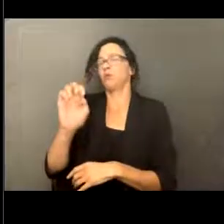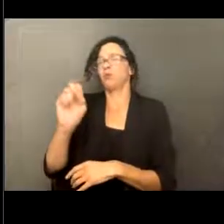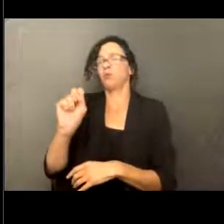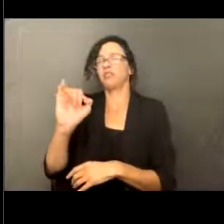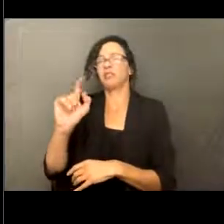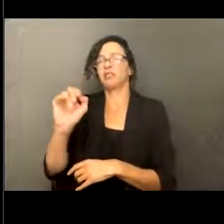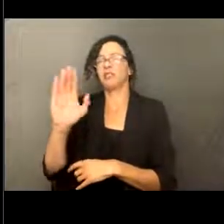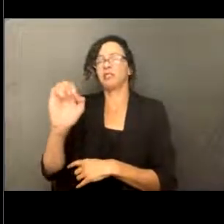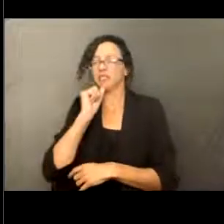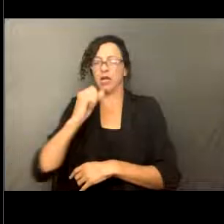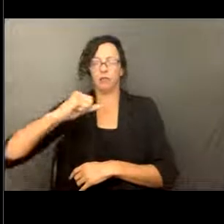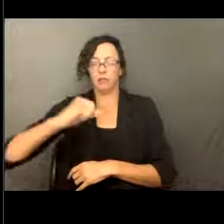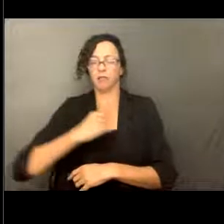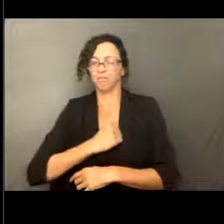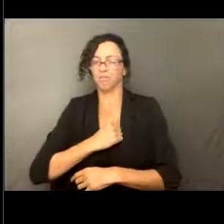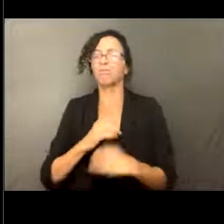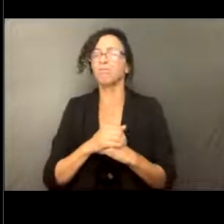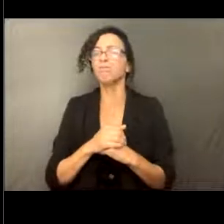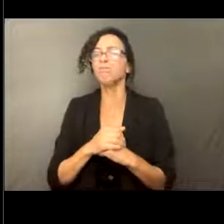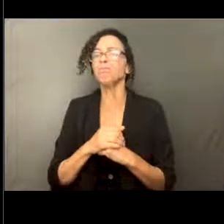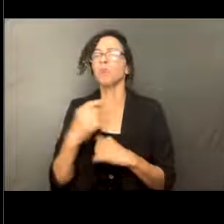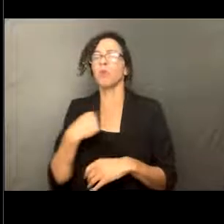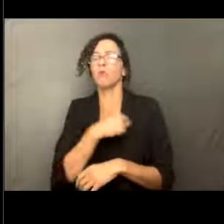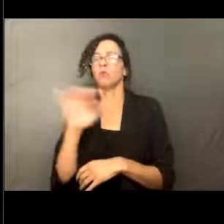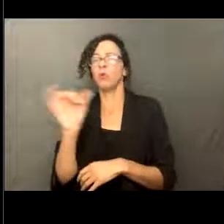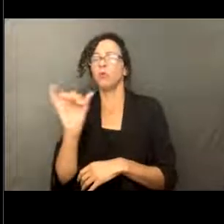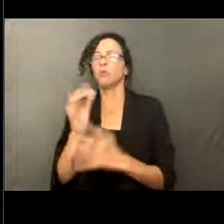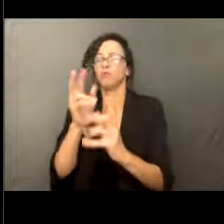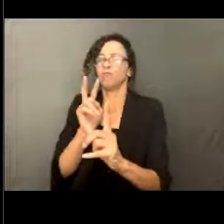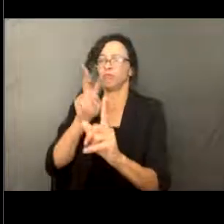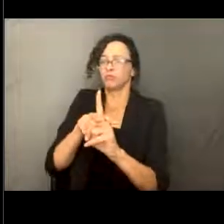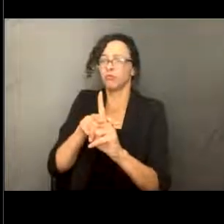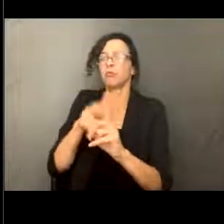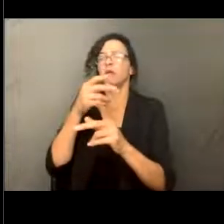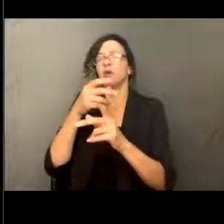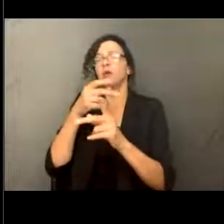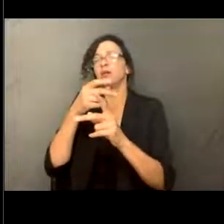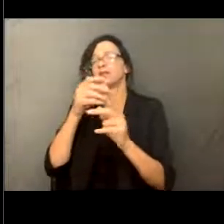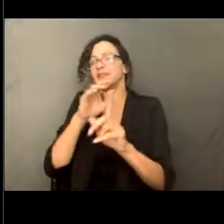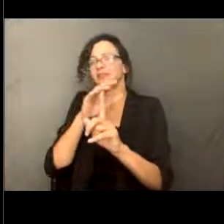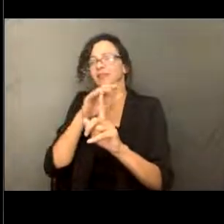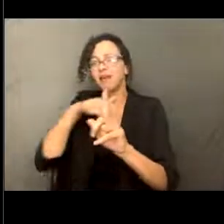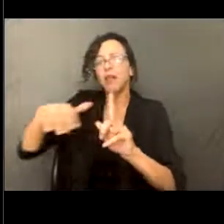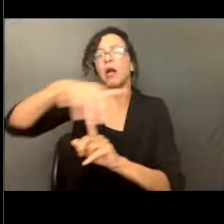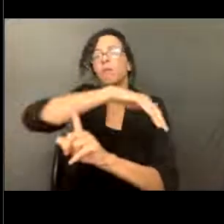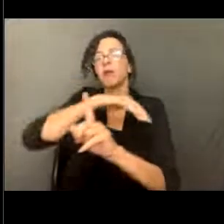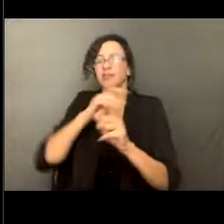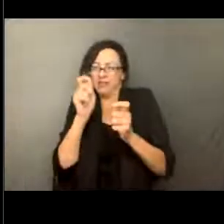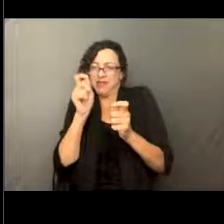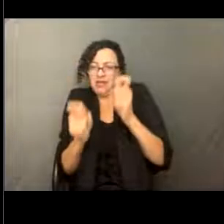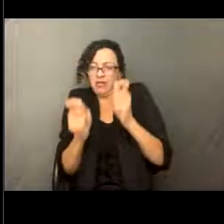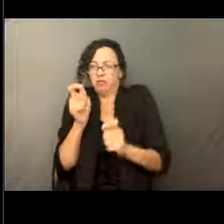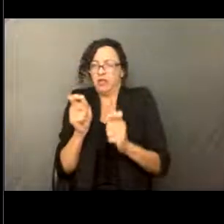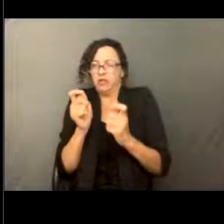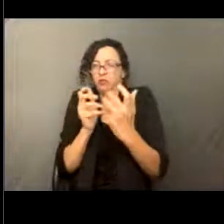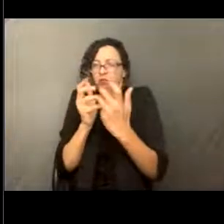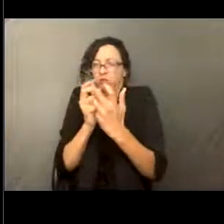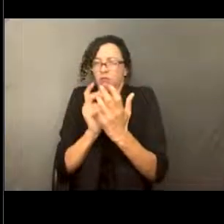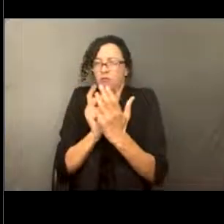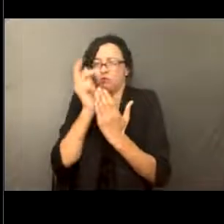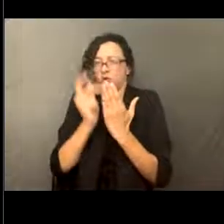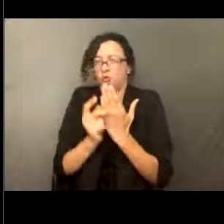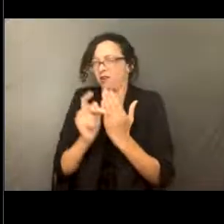transportation infrastructure climate adaptation program overseeing PROTECT funds, SB 198,